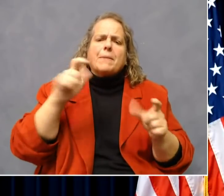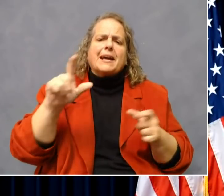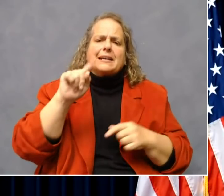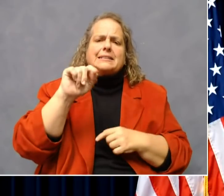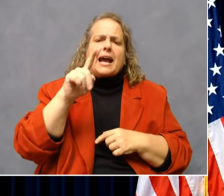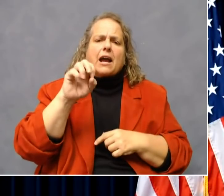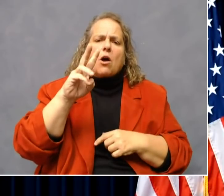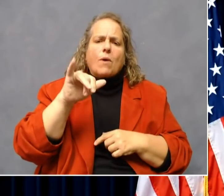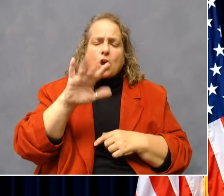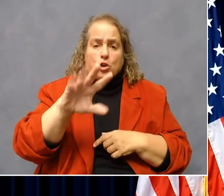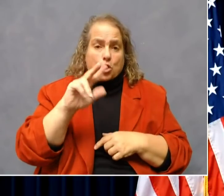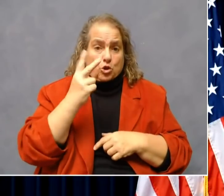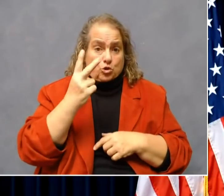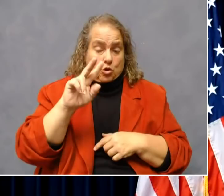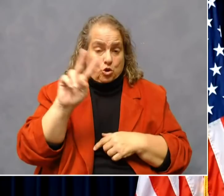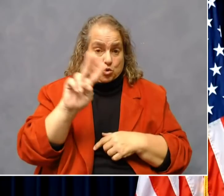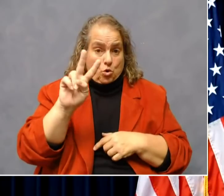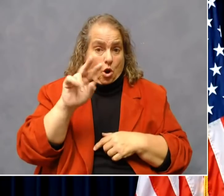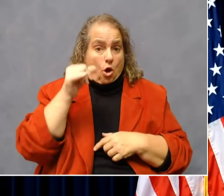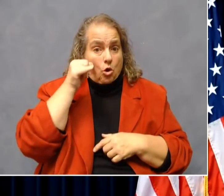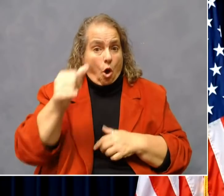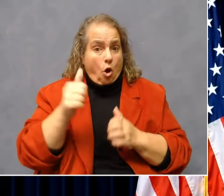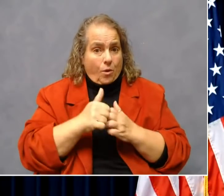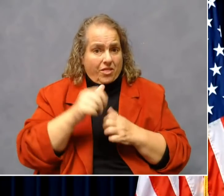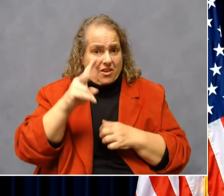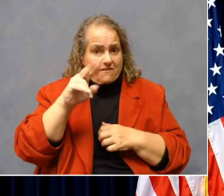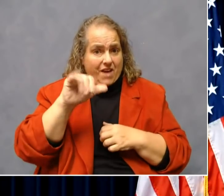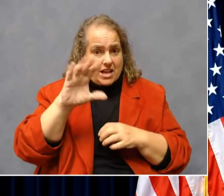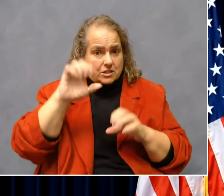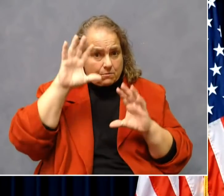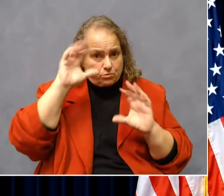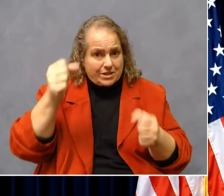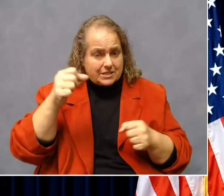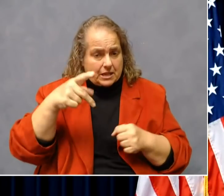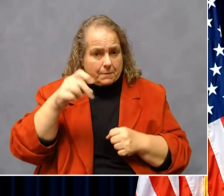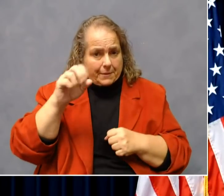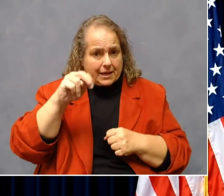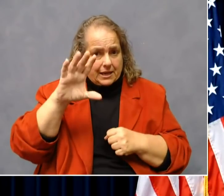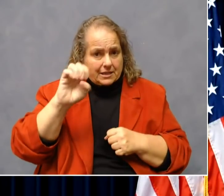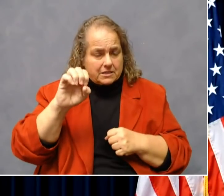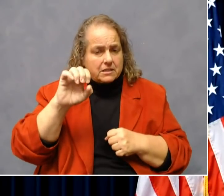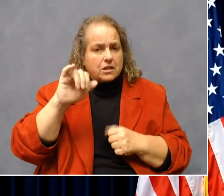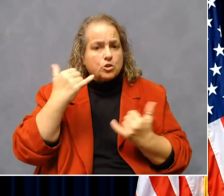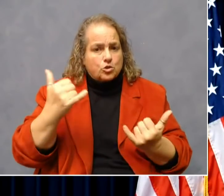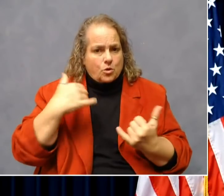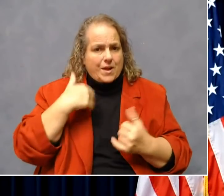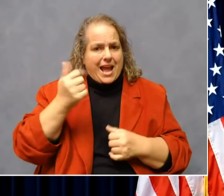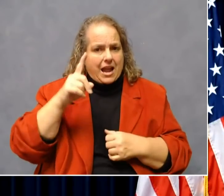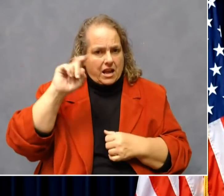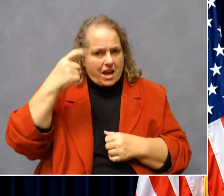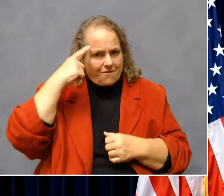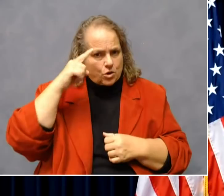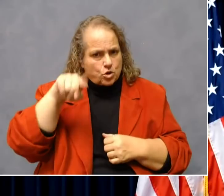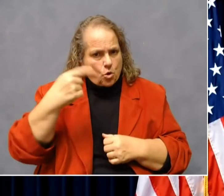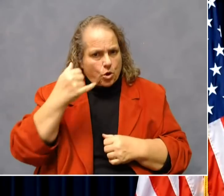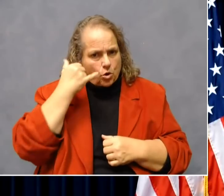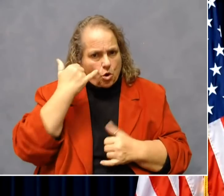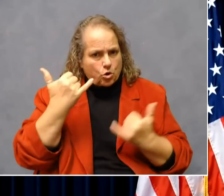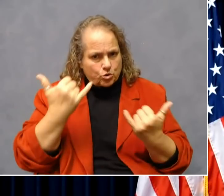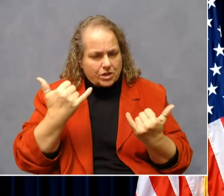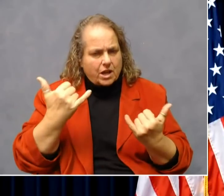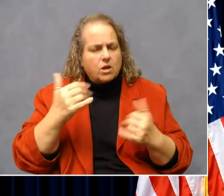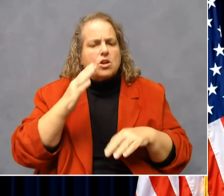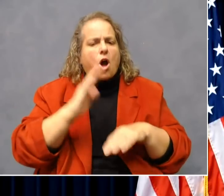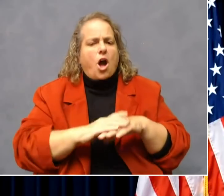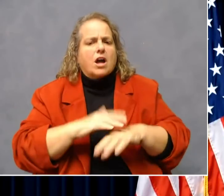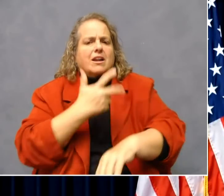President Pence? We did have a governor's only call today. It was all on vaccine